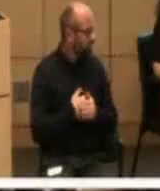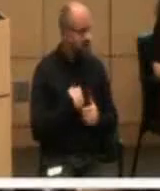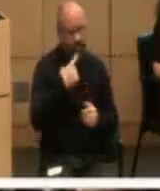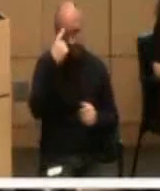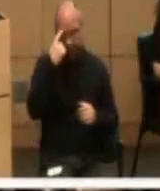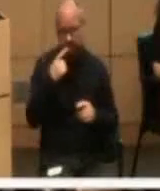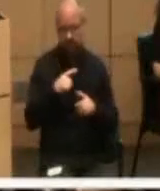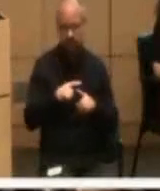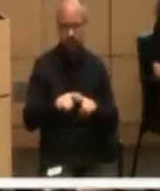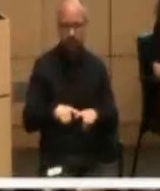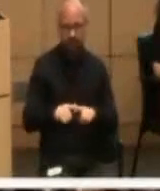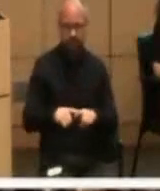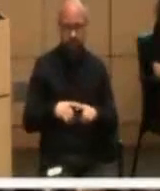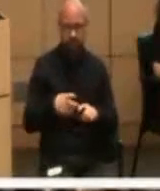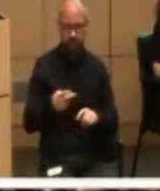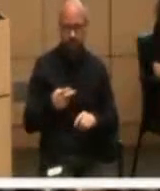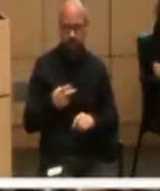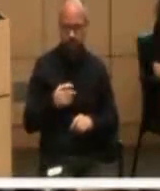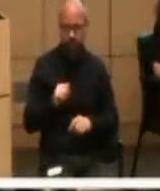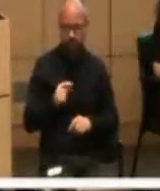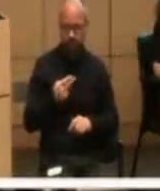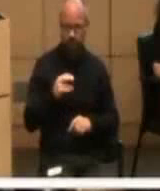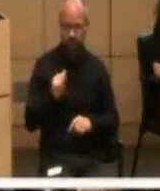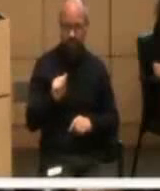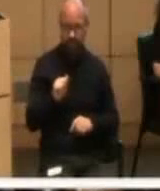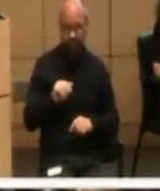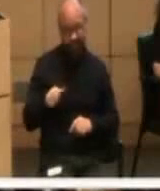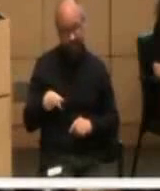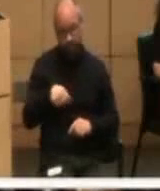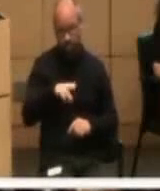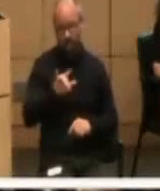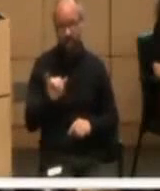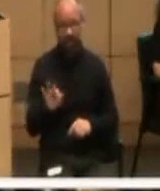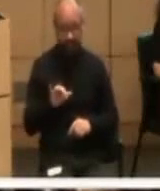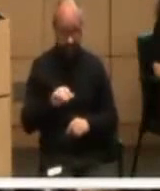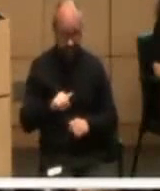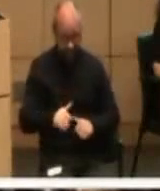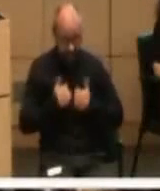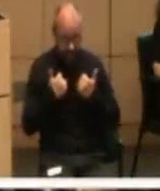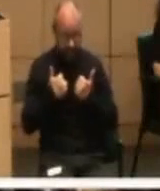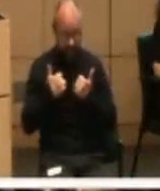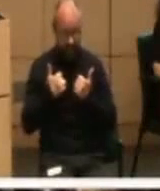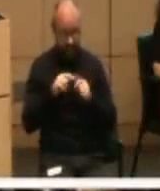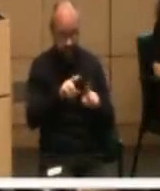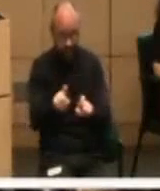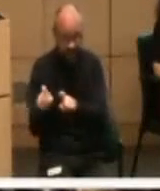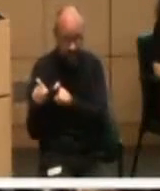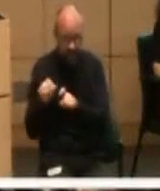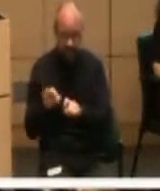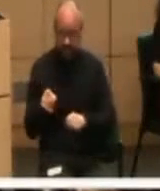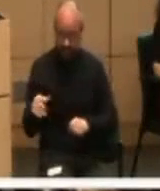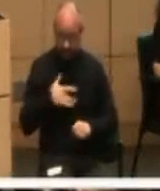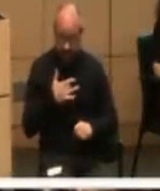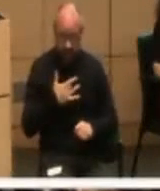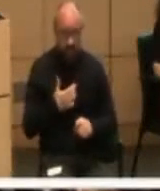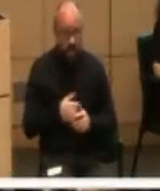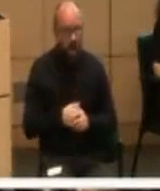also if on a quality of life survey, that is an issue where they feel like